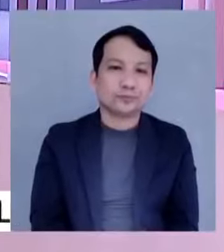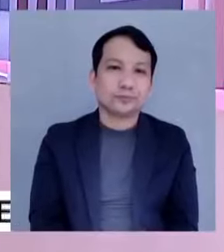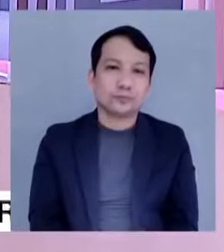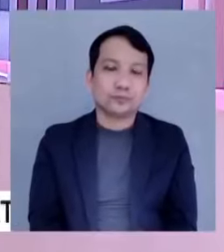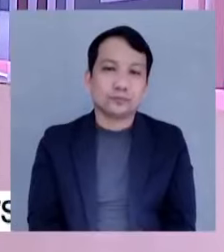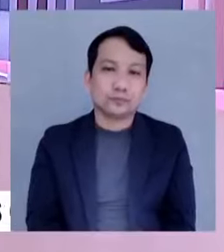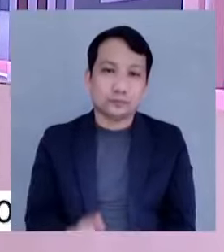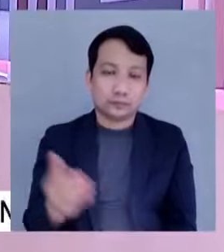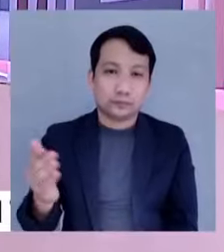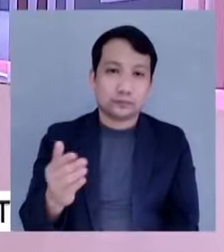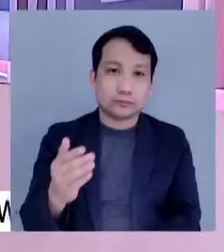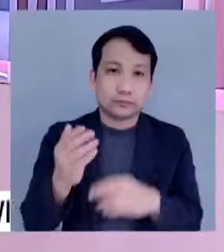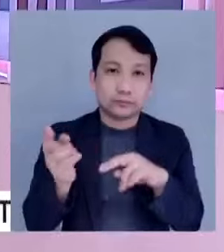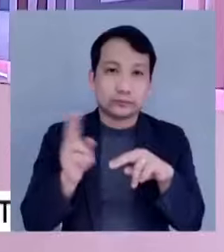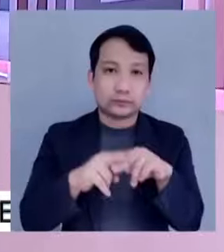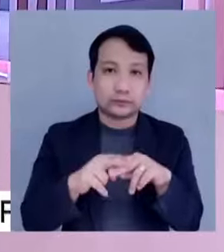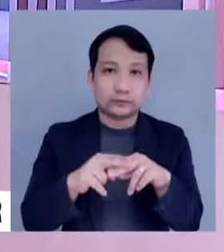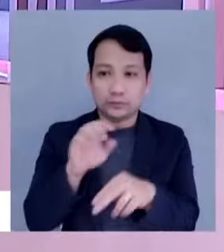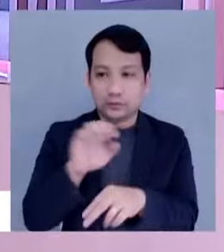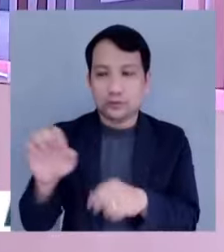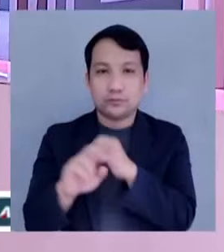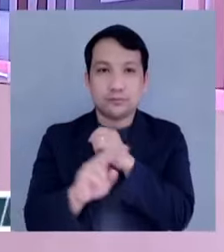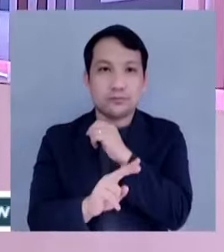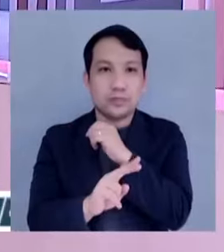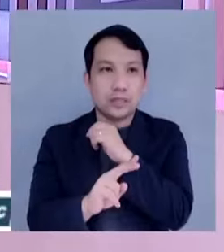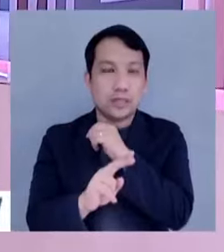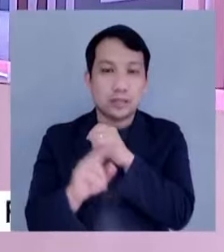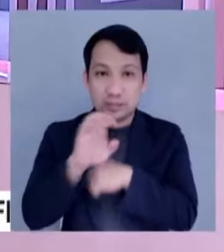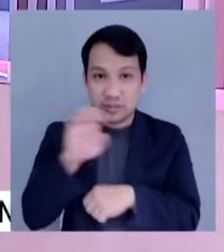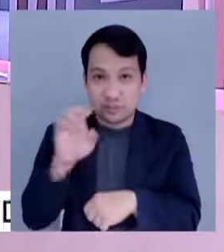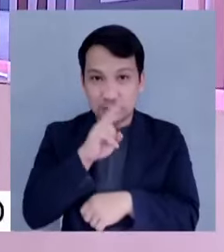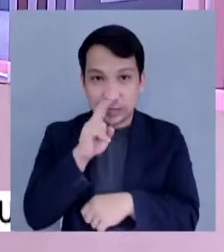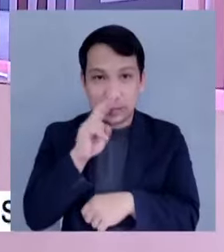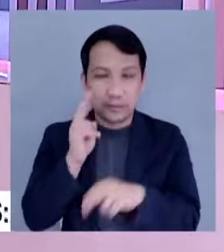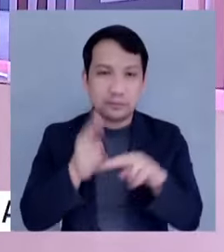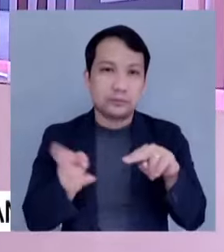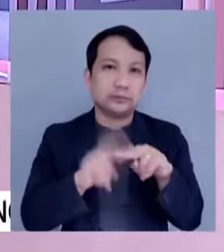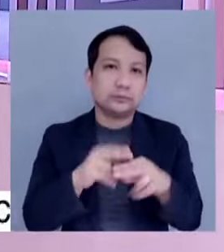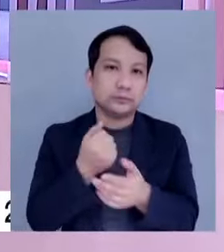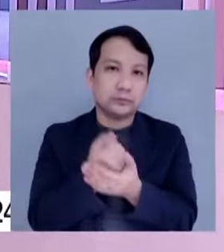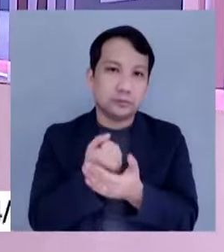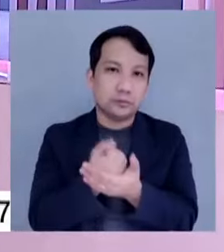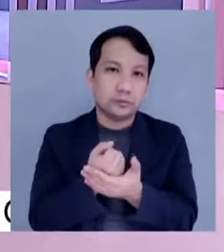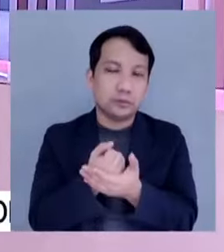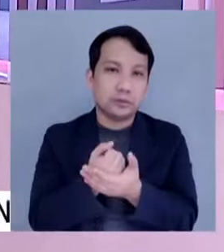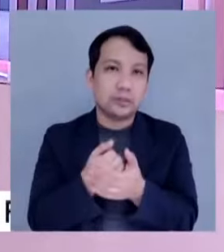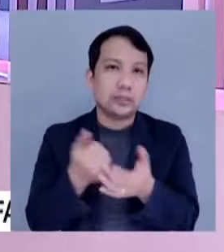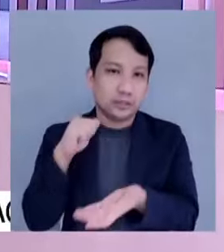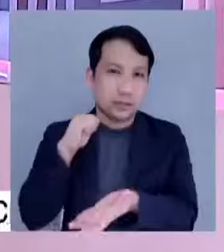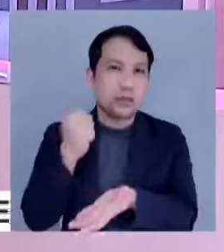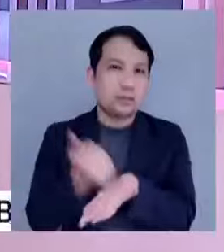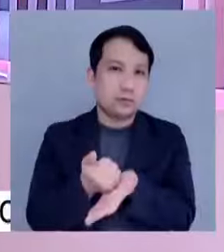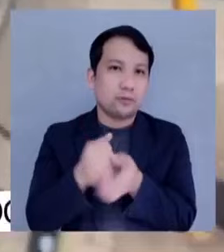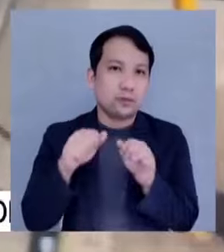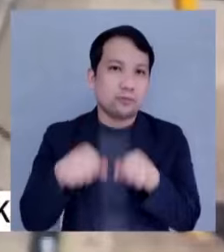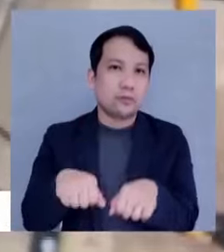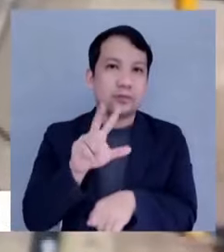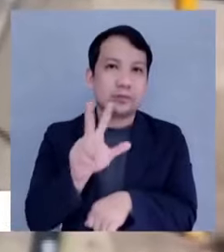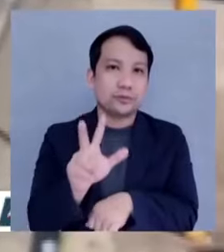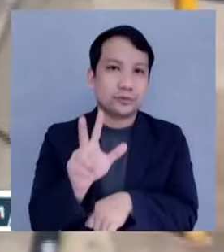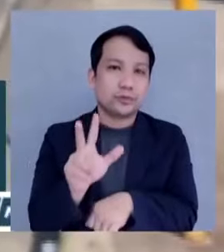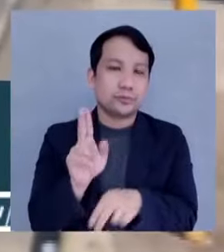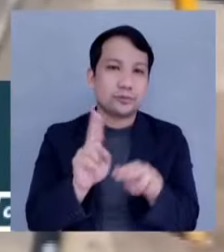Minimum wage earners in Eastern Visayas getting a pay hike. The Regional Tripartite Wages and Productivity Board has approved a 30 peso